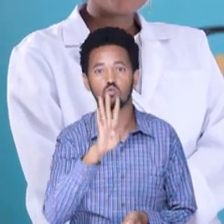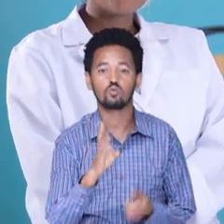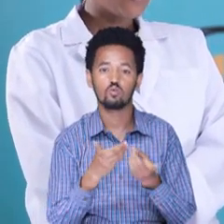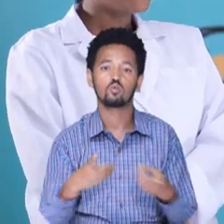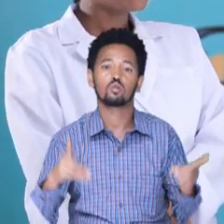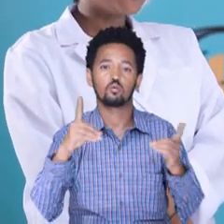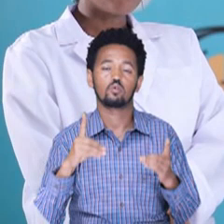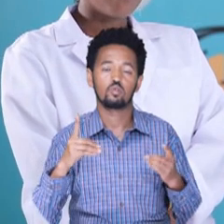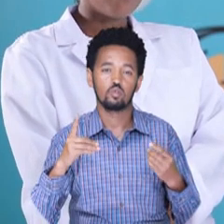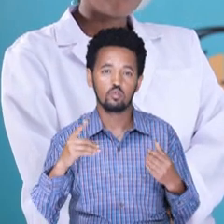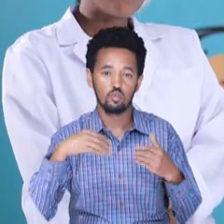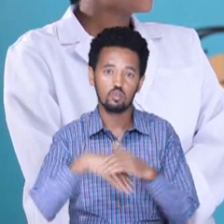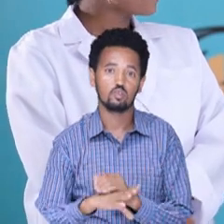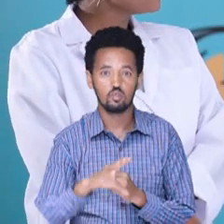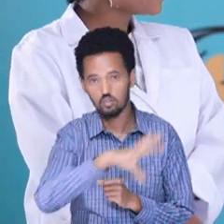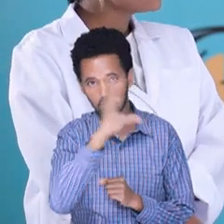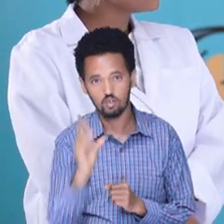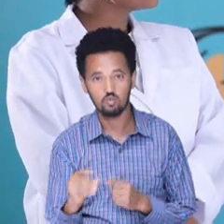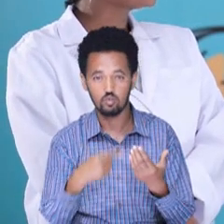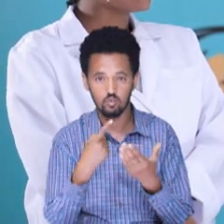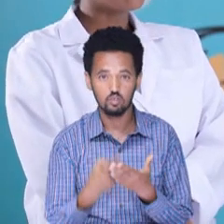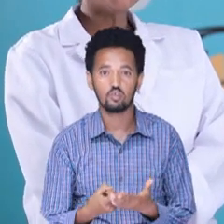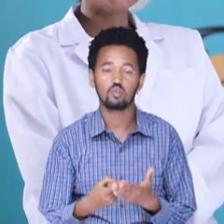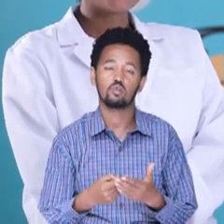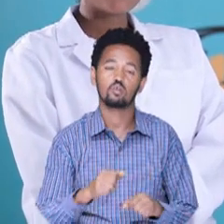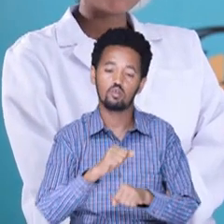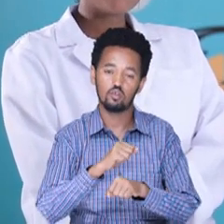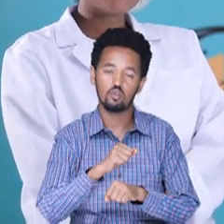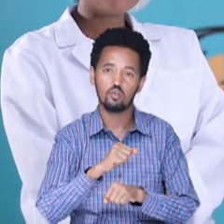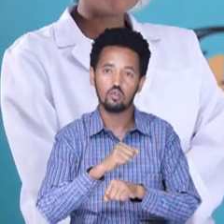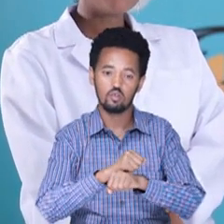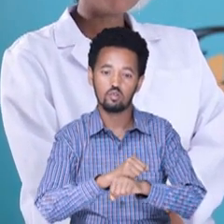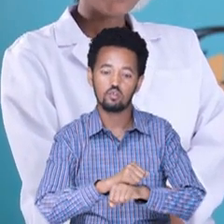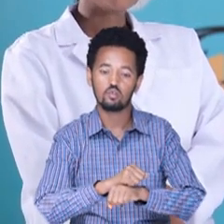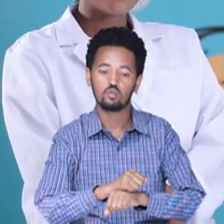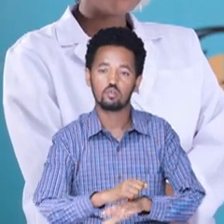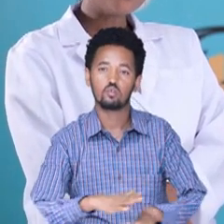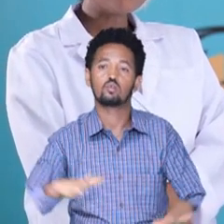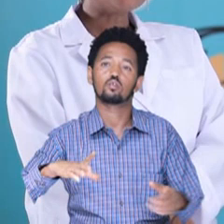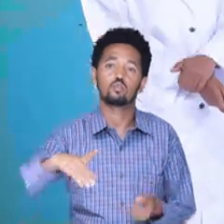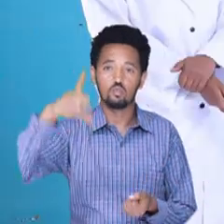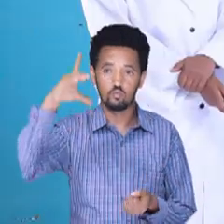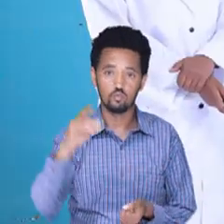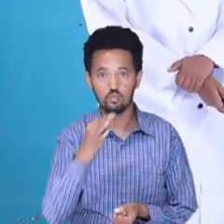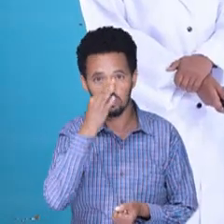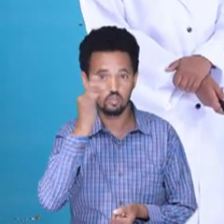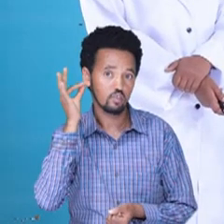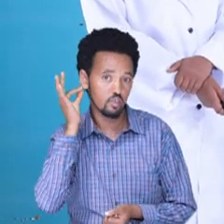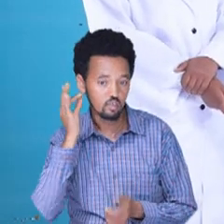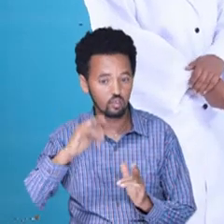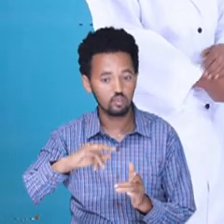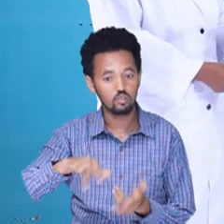Africa. These are the Atlantic Ocean drainage system, the Indian drainage